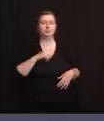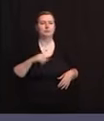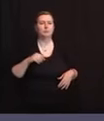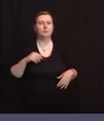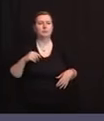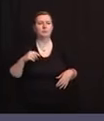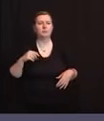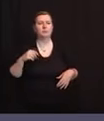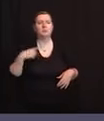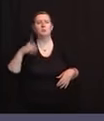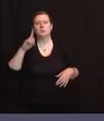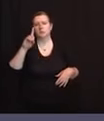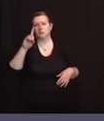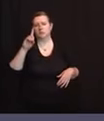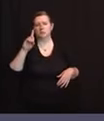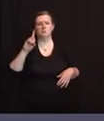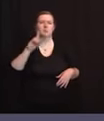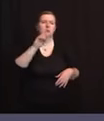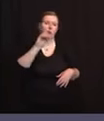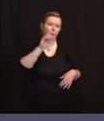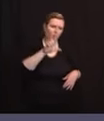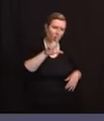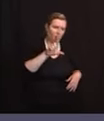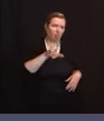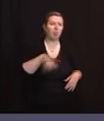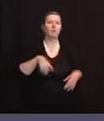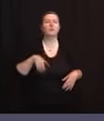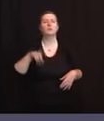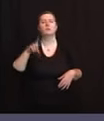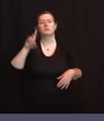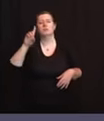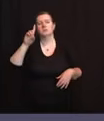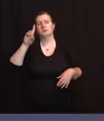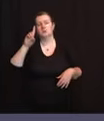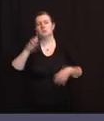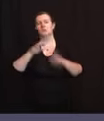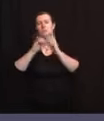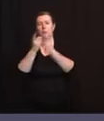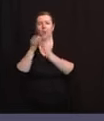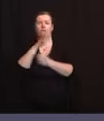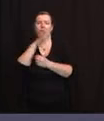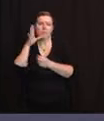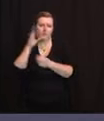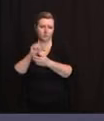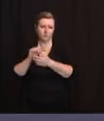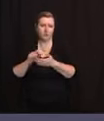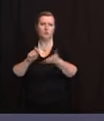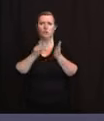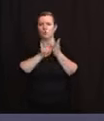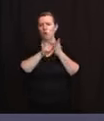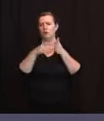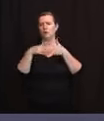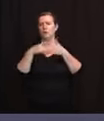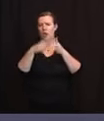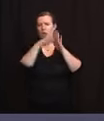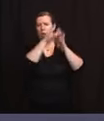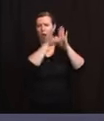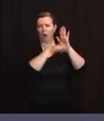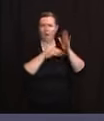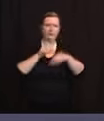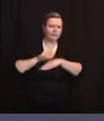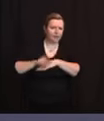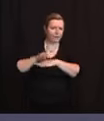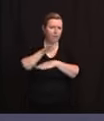Labor and Agriculture, developed guidance for the growers and the owners. We had